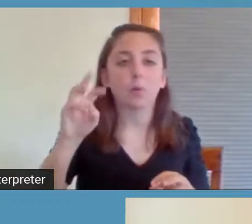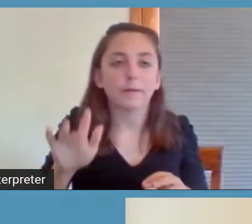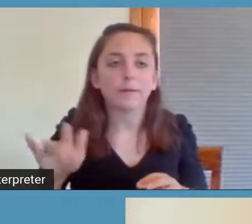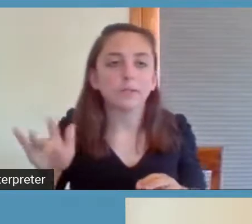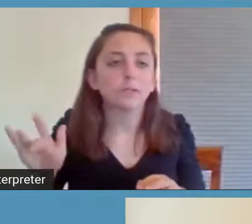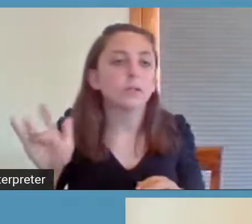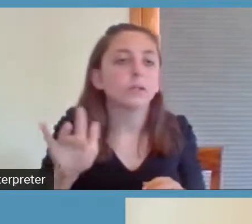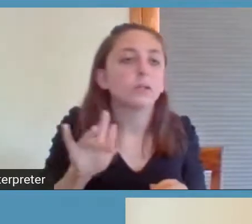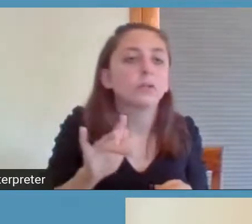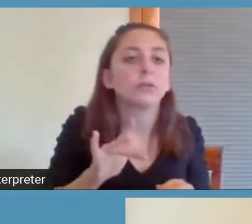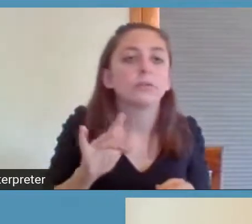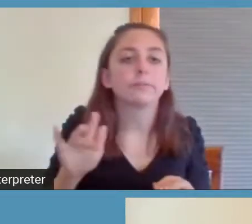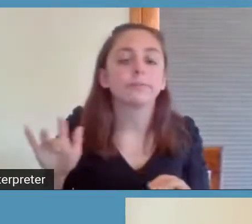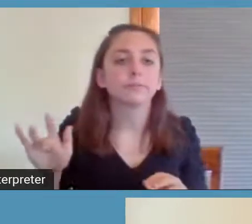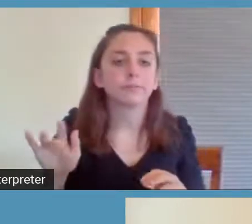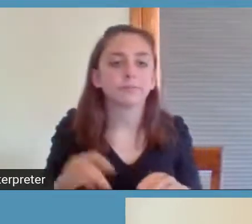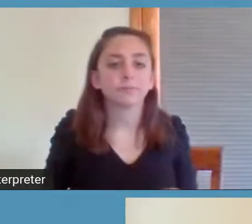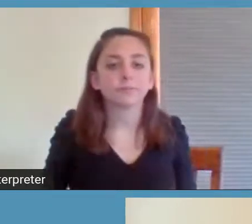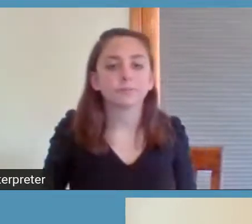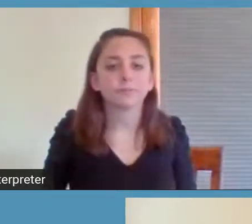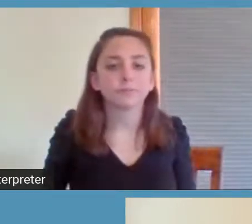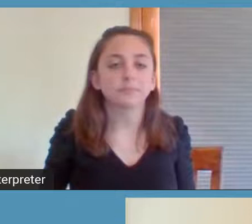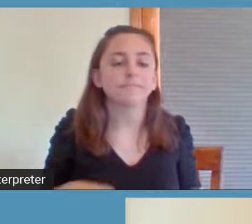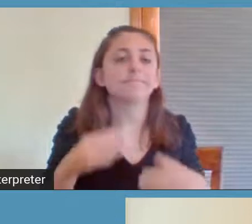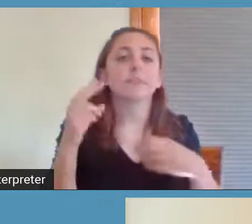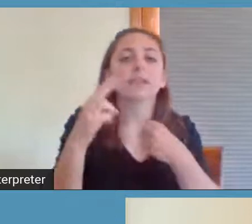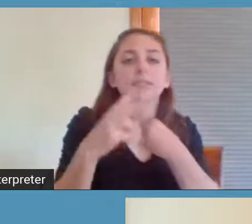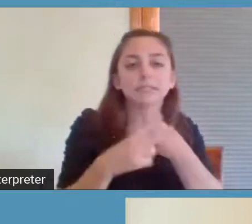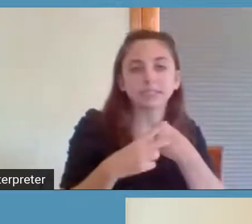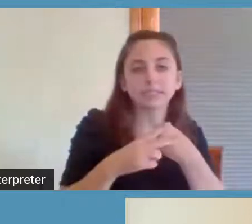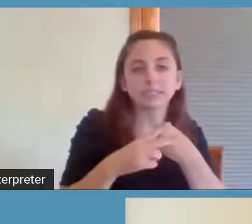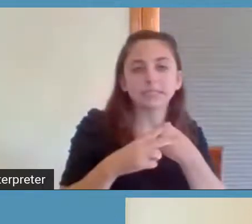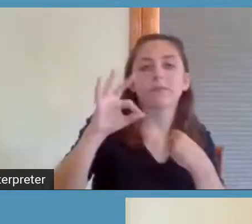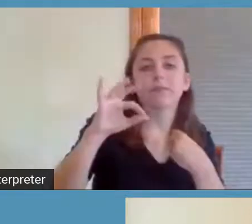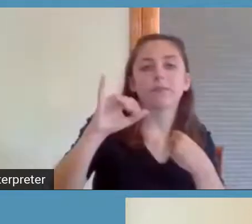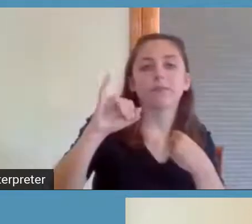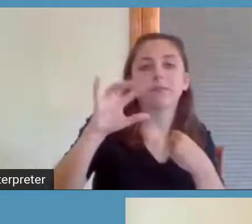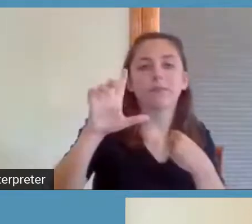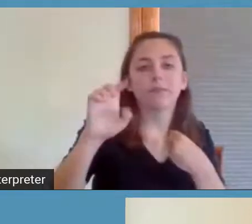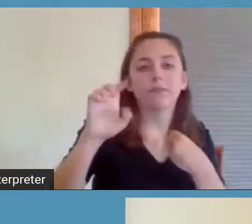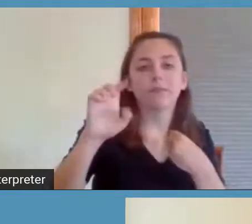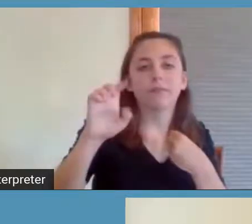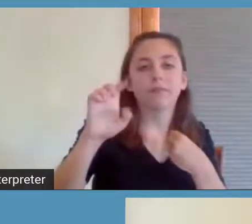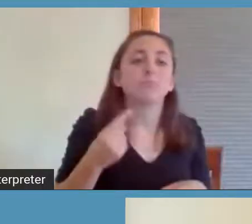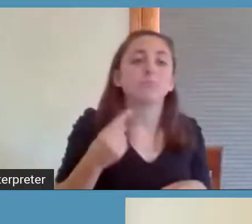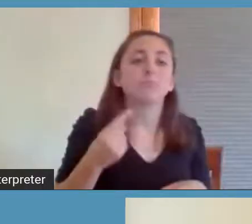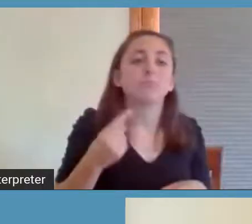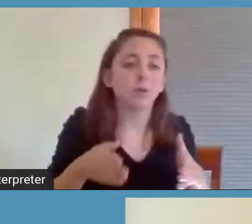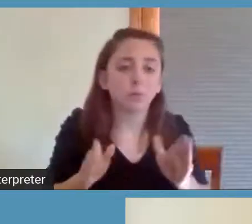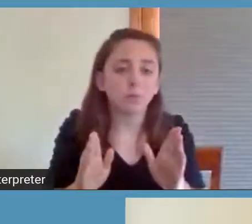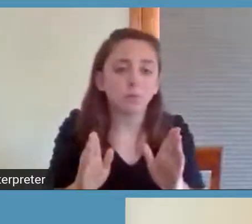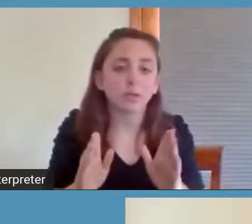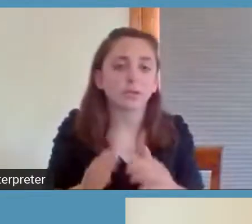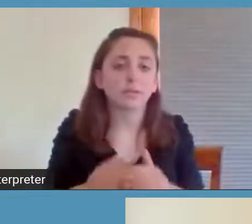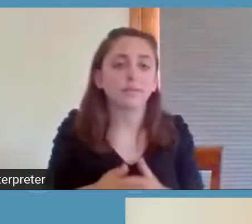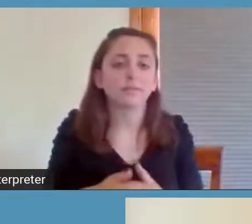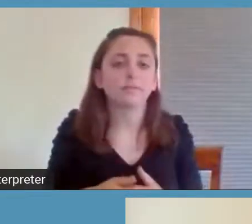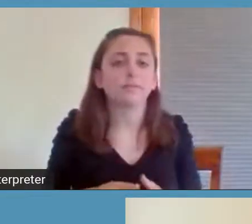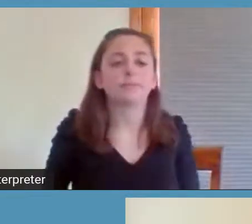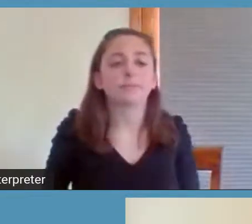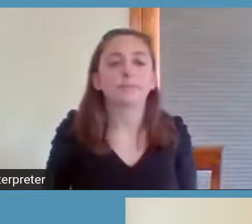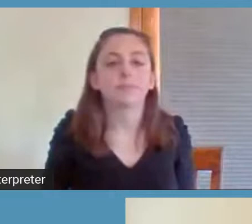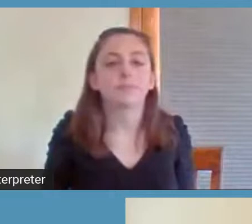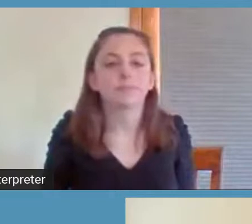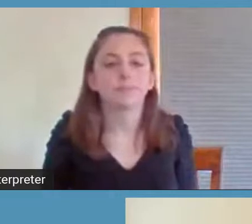save that, as a video file. So that's one way to do it, is use screen capture software to do that kind